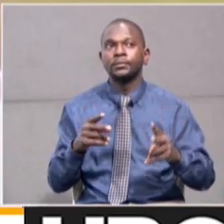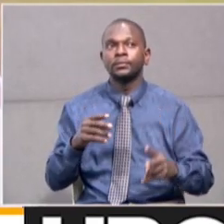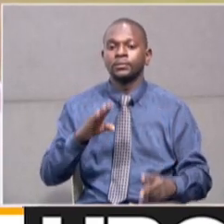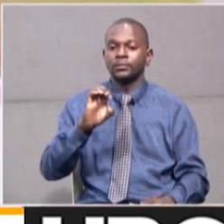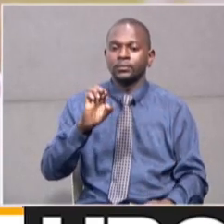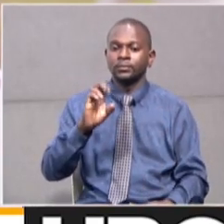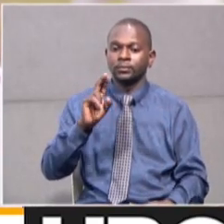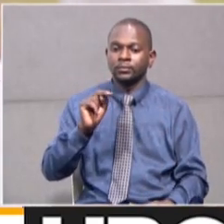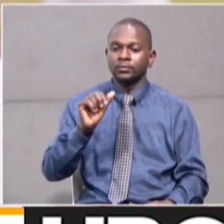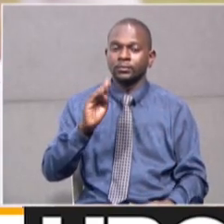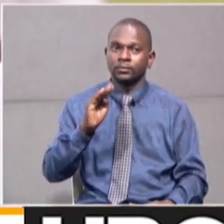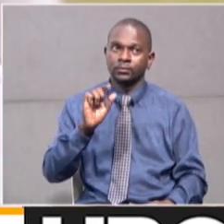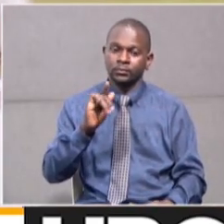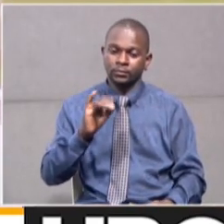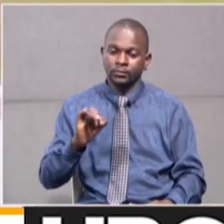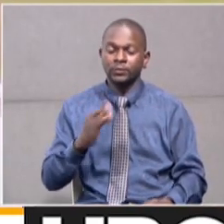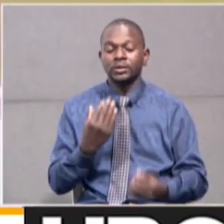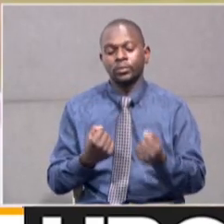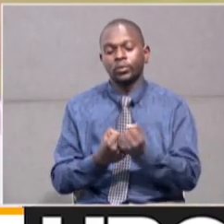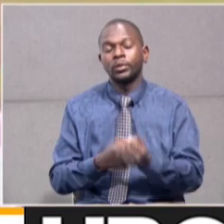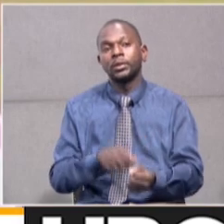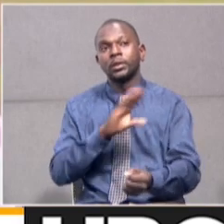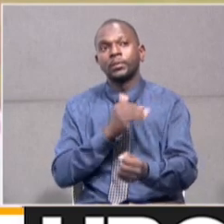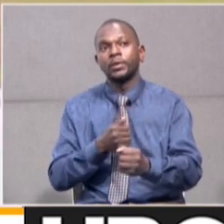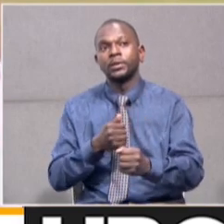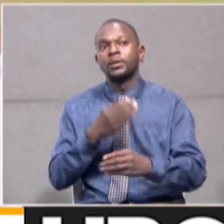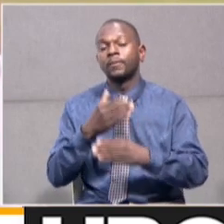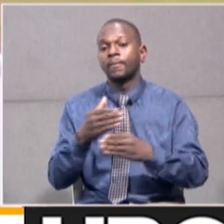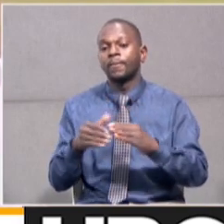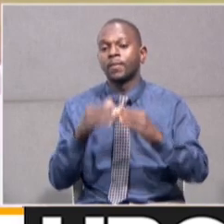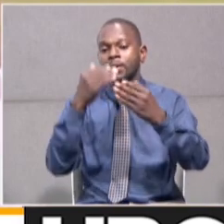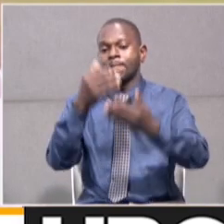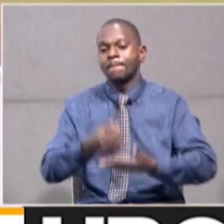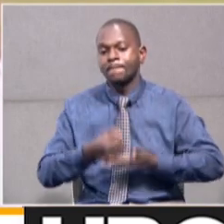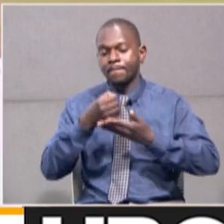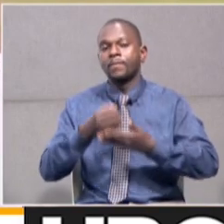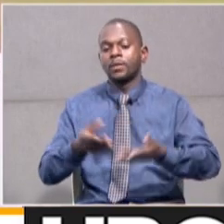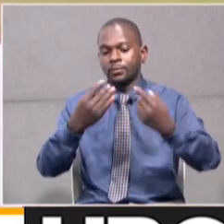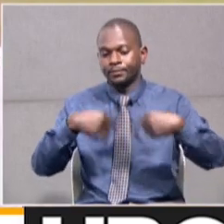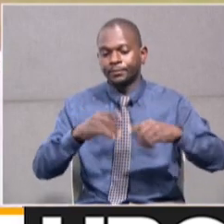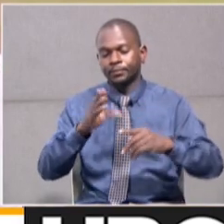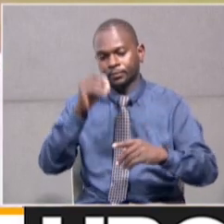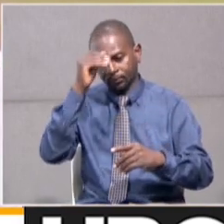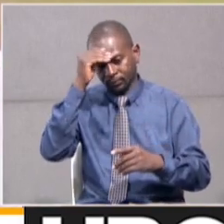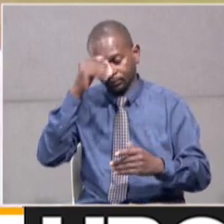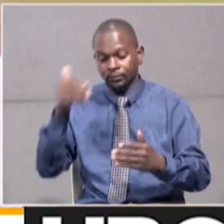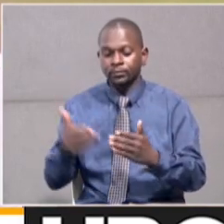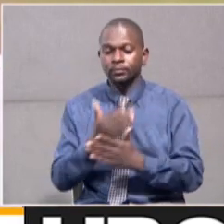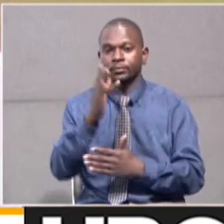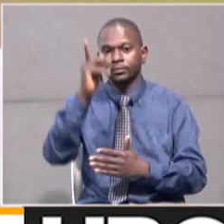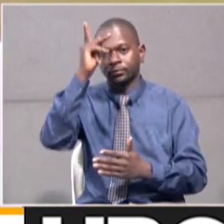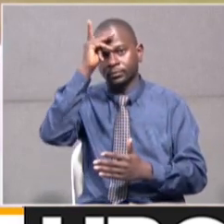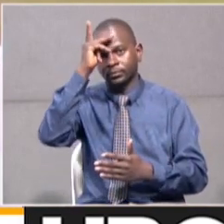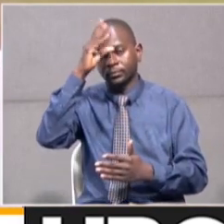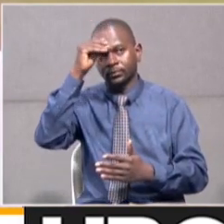Enabel supported capacity building, helping us to learn and get new skills and